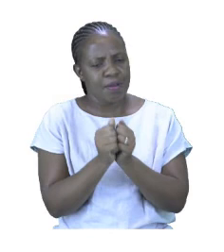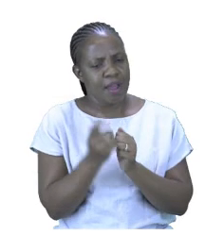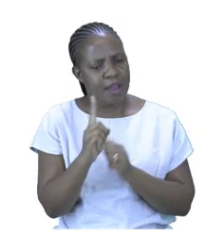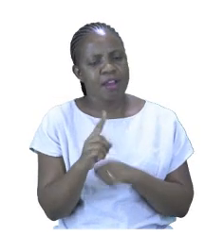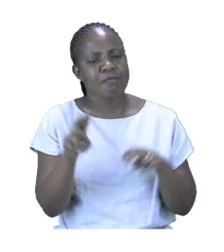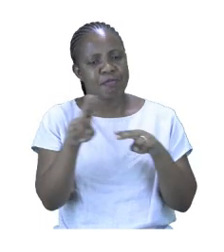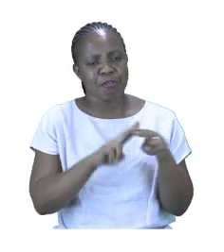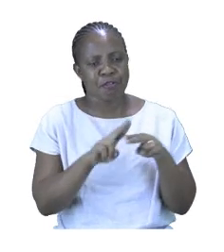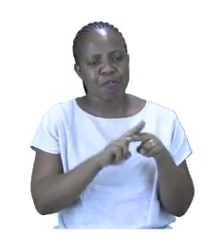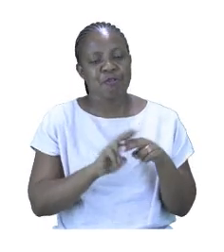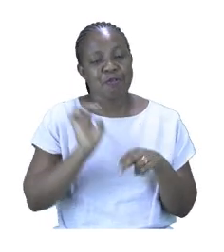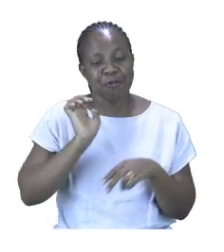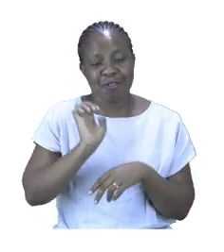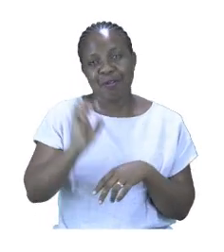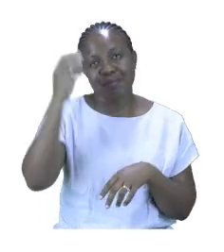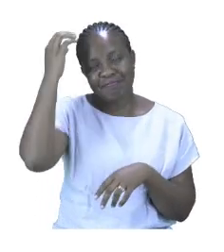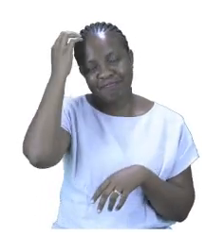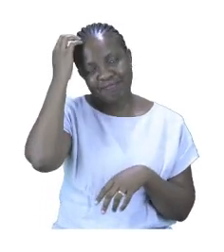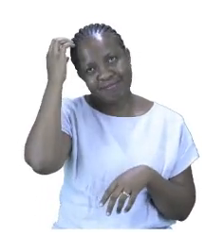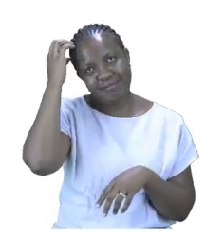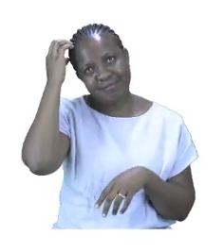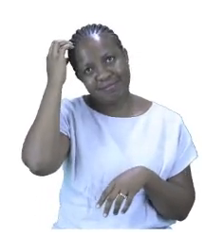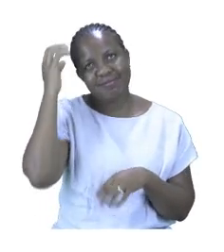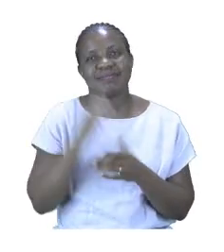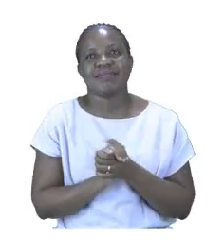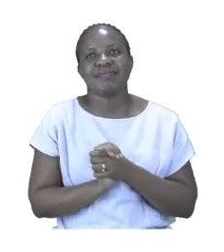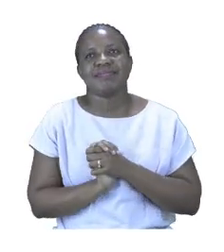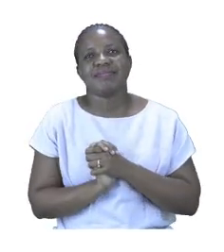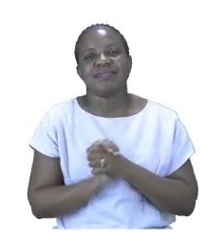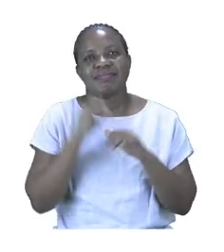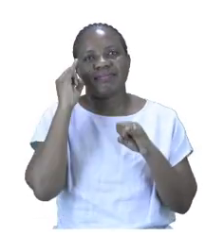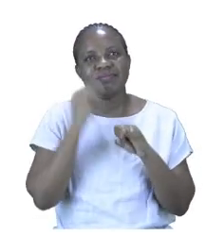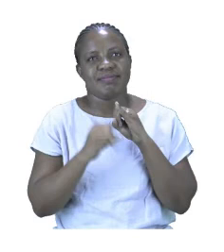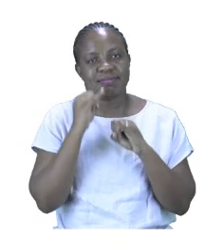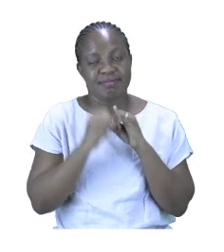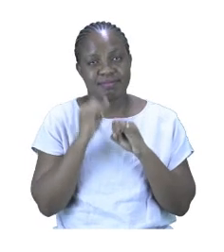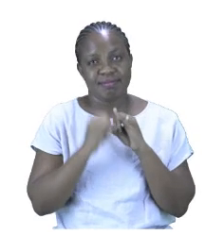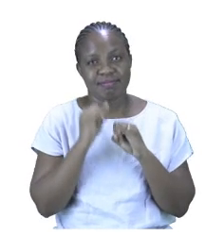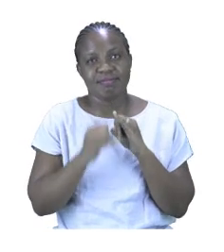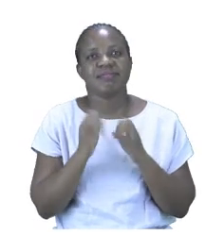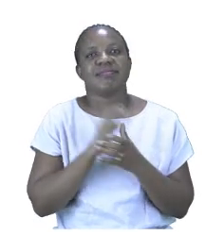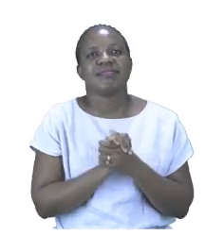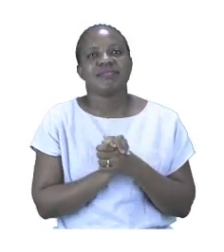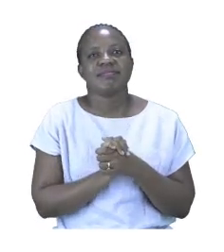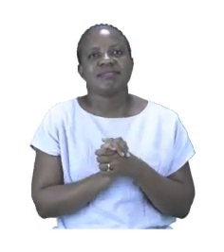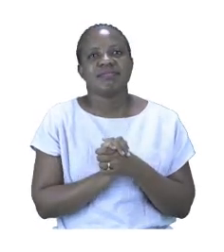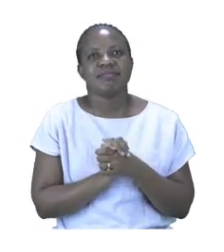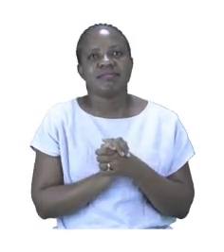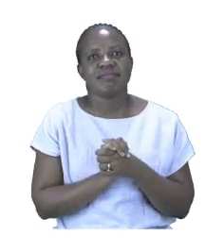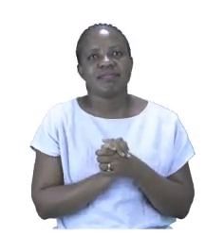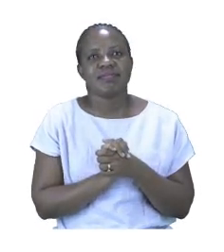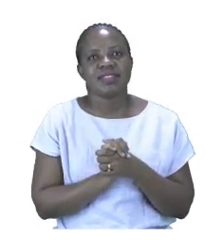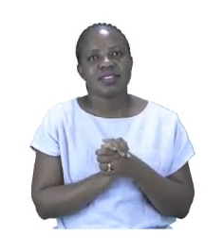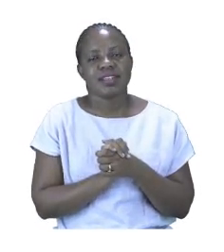brain. Now, the last thing that you're going to do with me is you are going to find